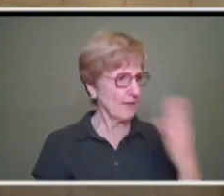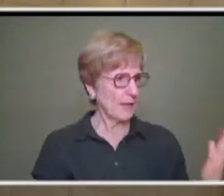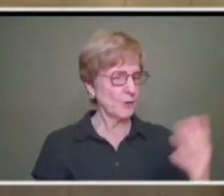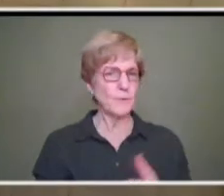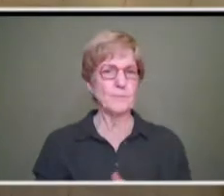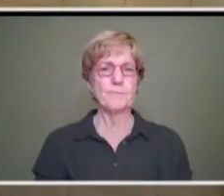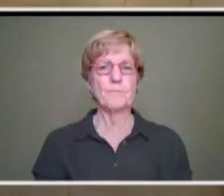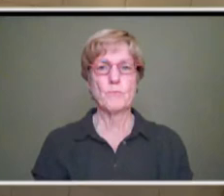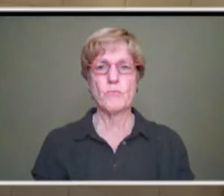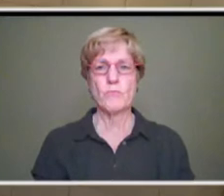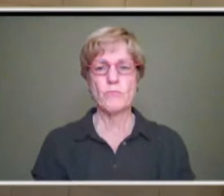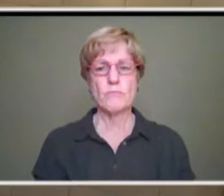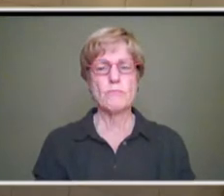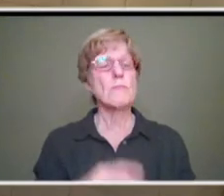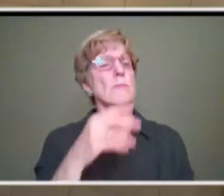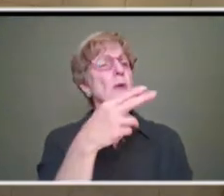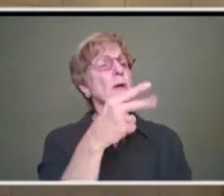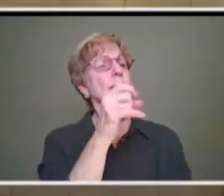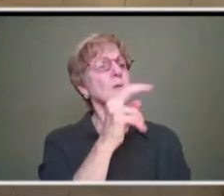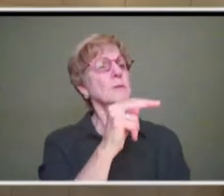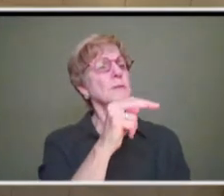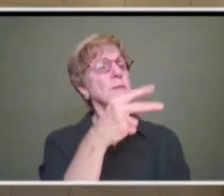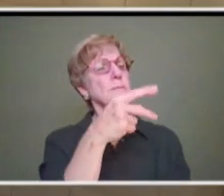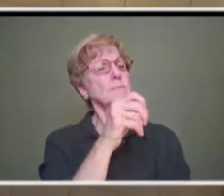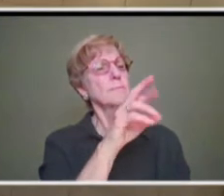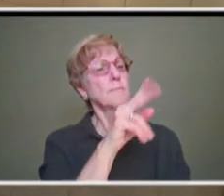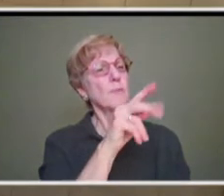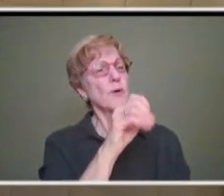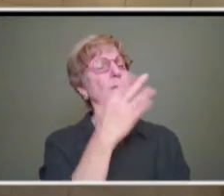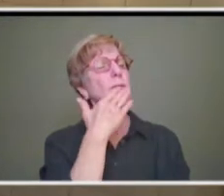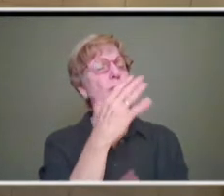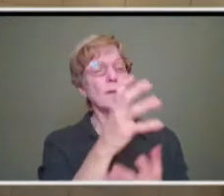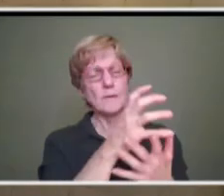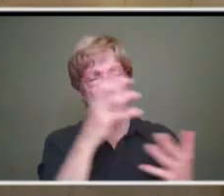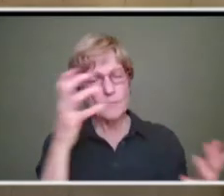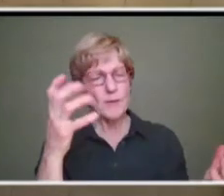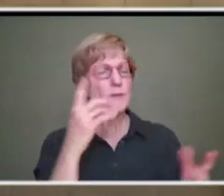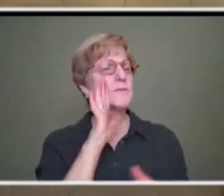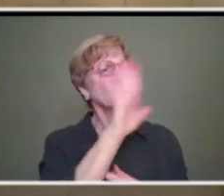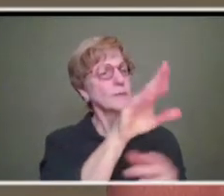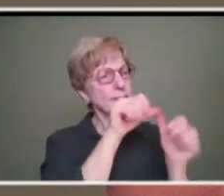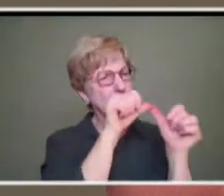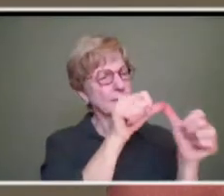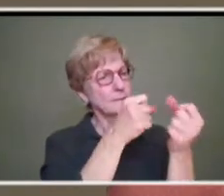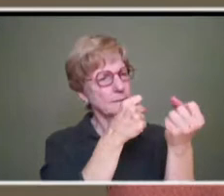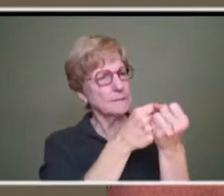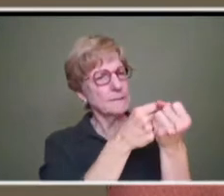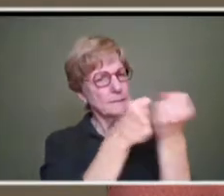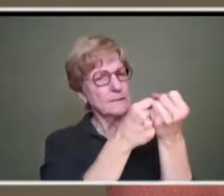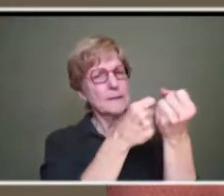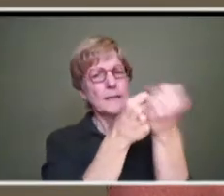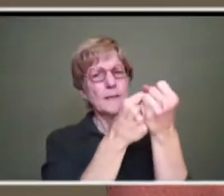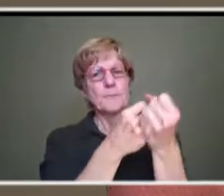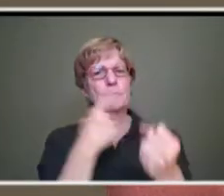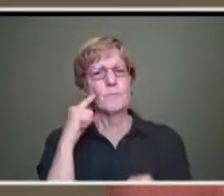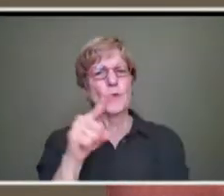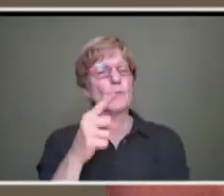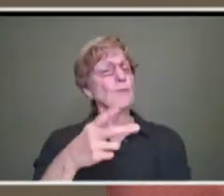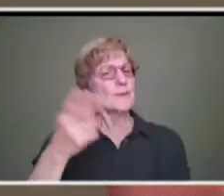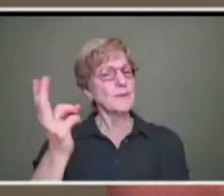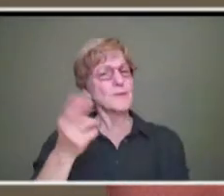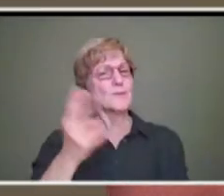Miss Henderson and Miss Parker thank you so much for your continued advocacy for for the historic